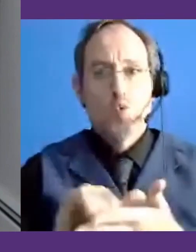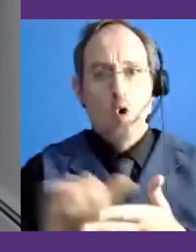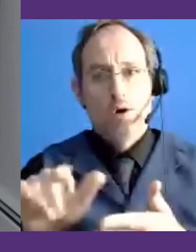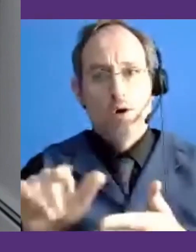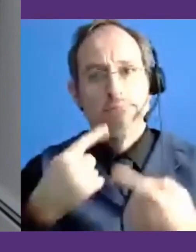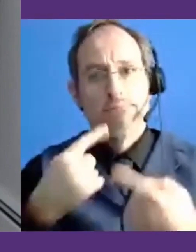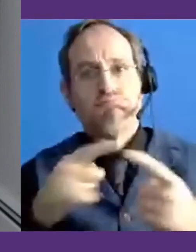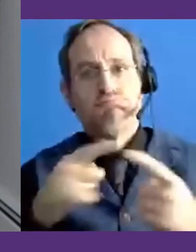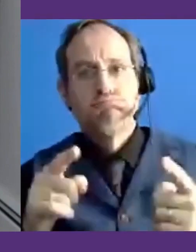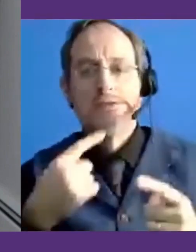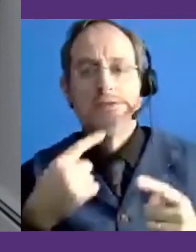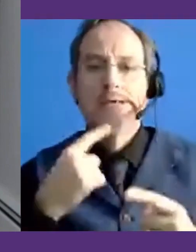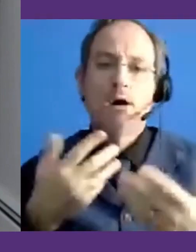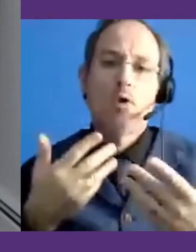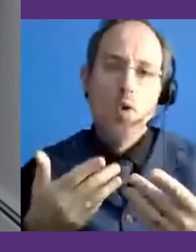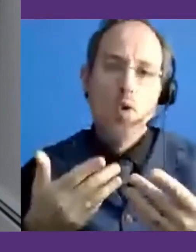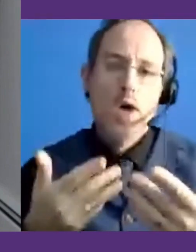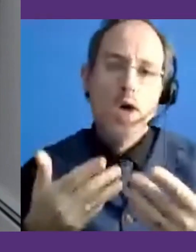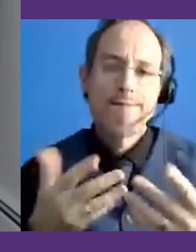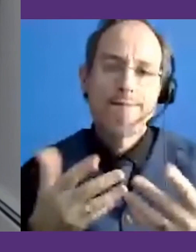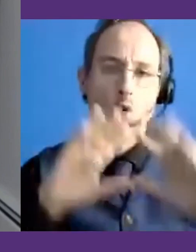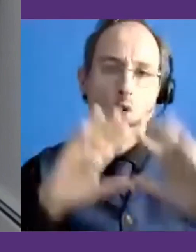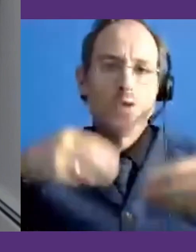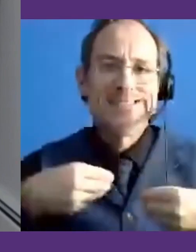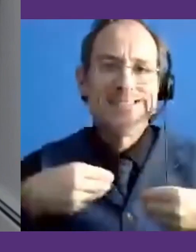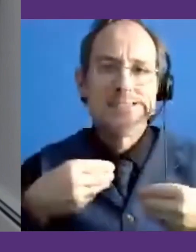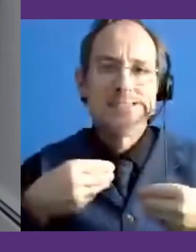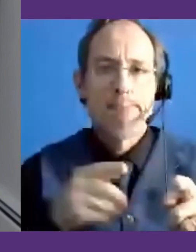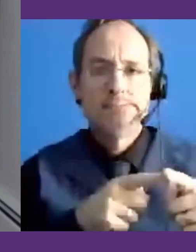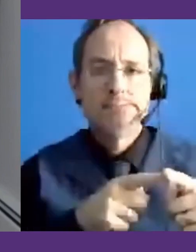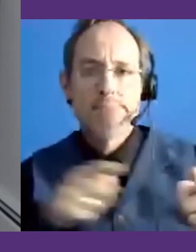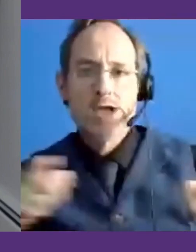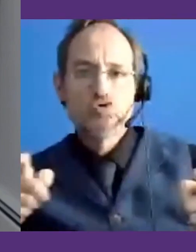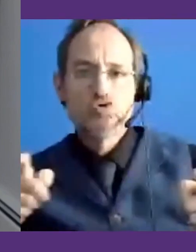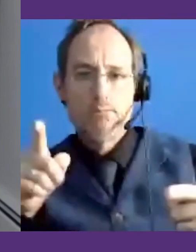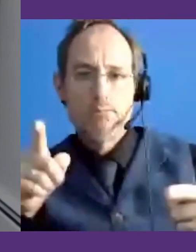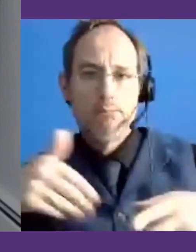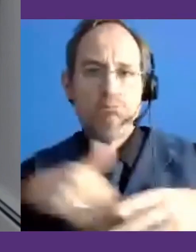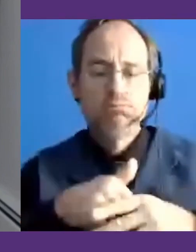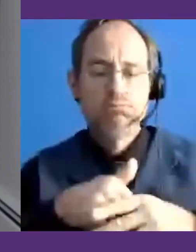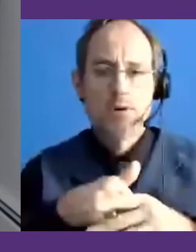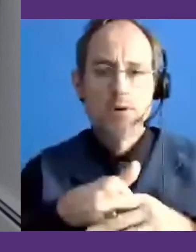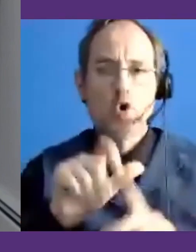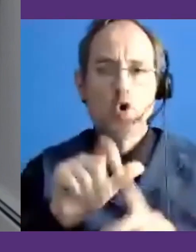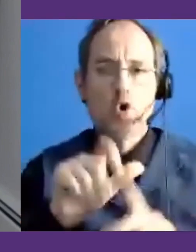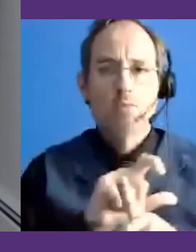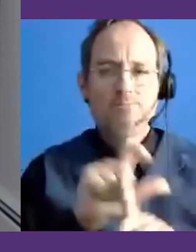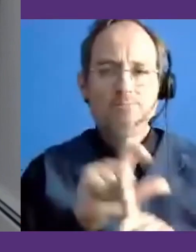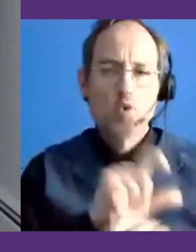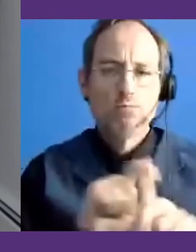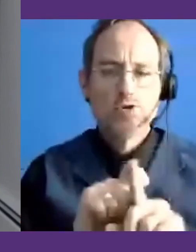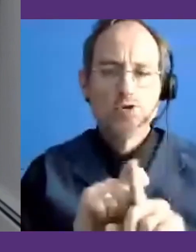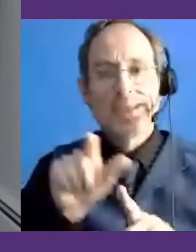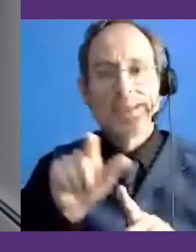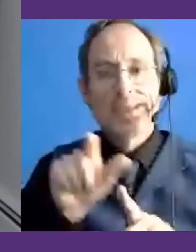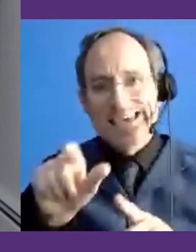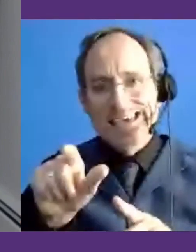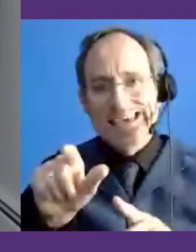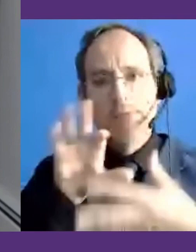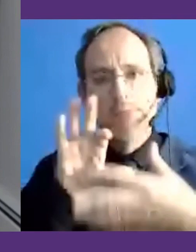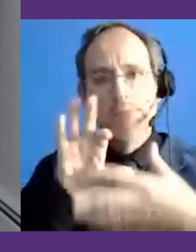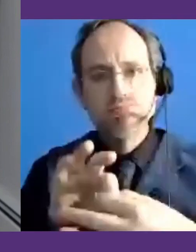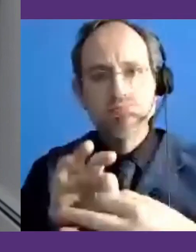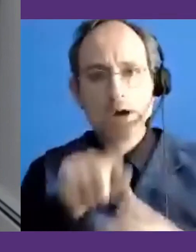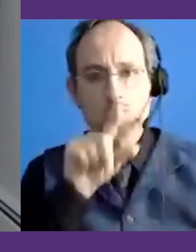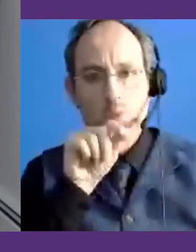this community. Yet what he's done with Twitter is exceedingly divisive. And those in the